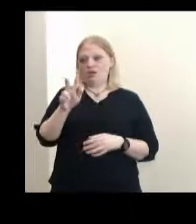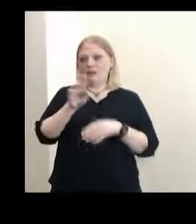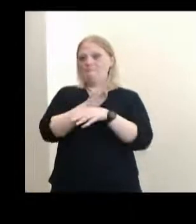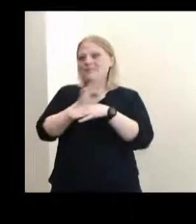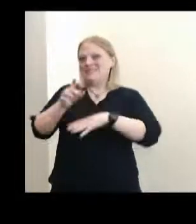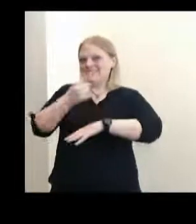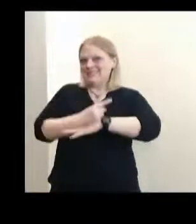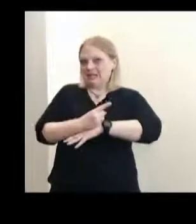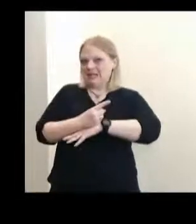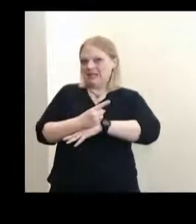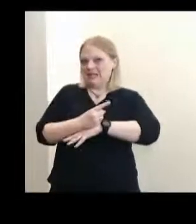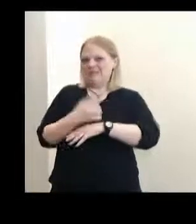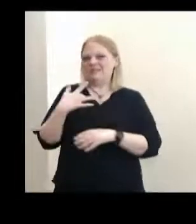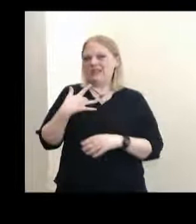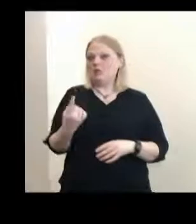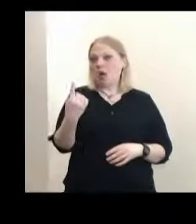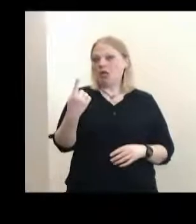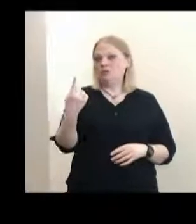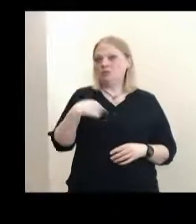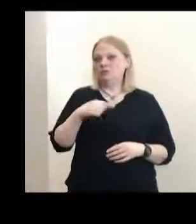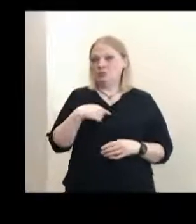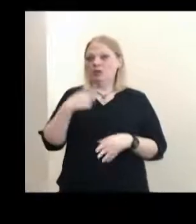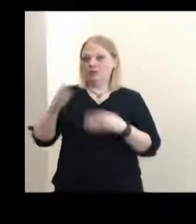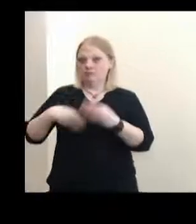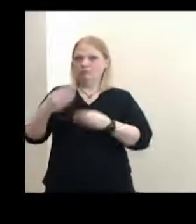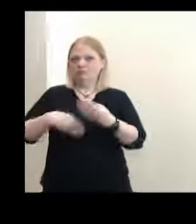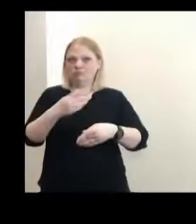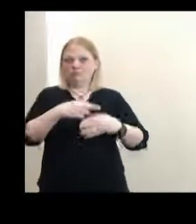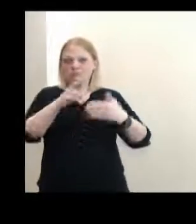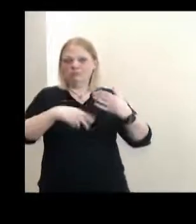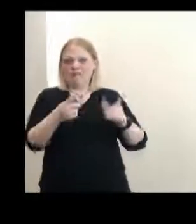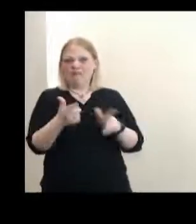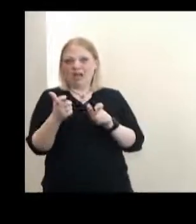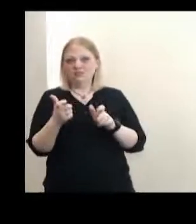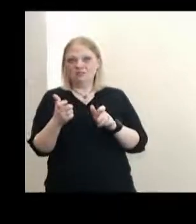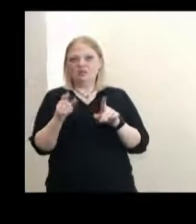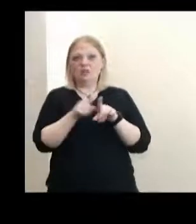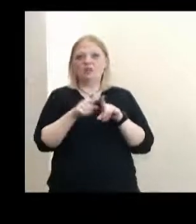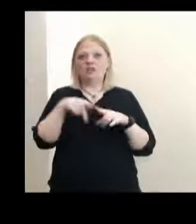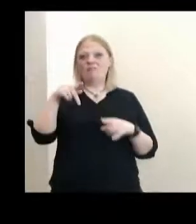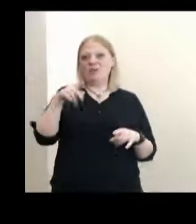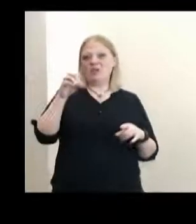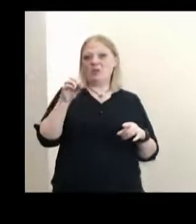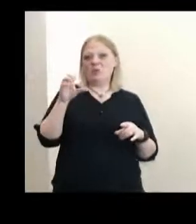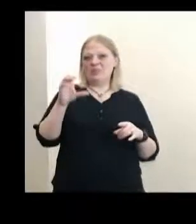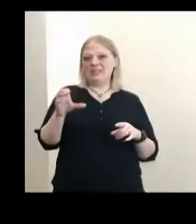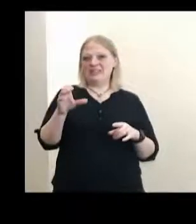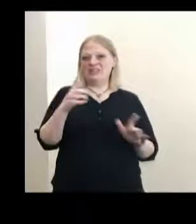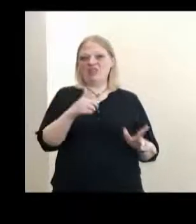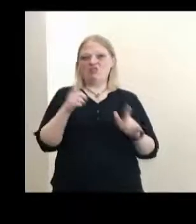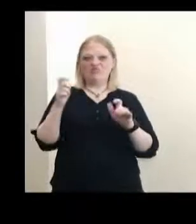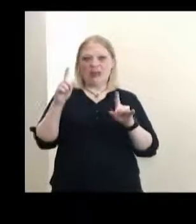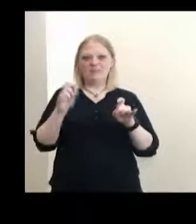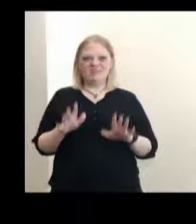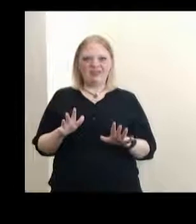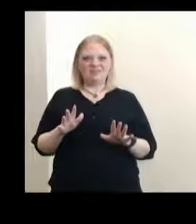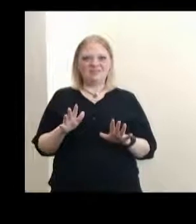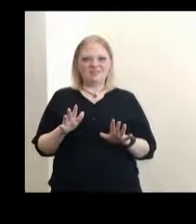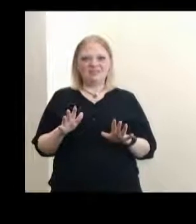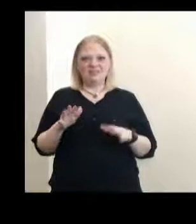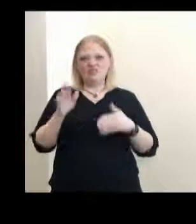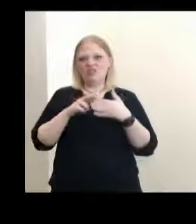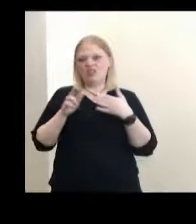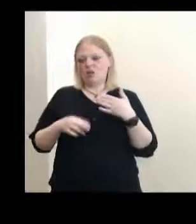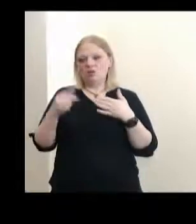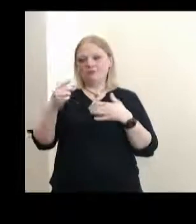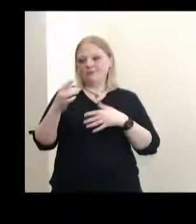days, usually 1. We're turning them around pretty quickly. We also have the point of care or rapid testing available, and those results, of course,